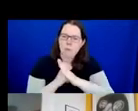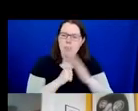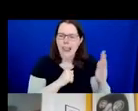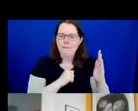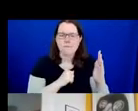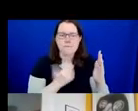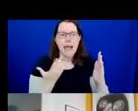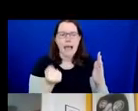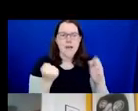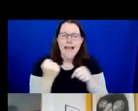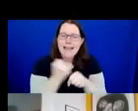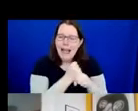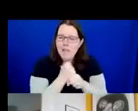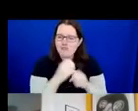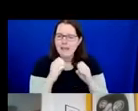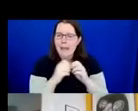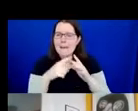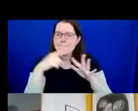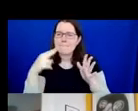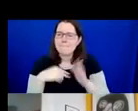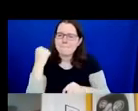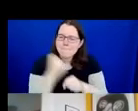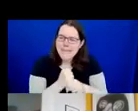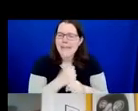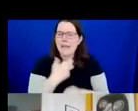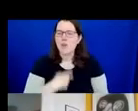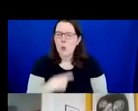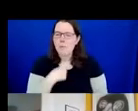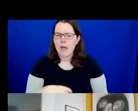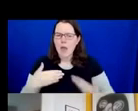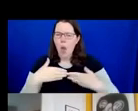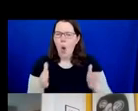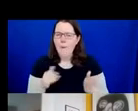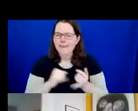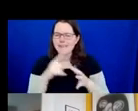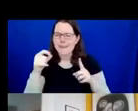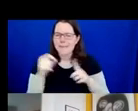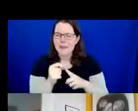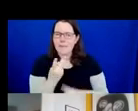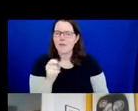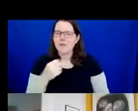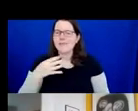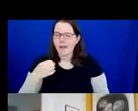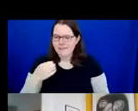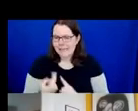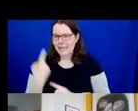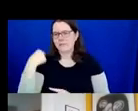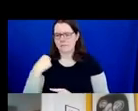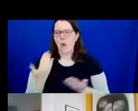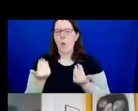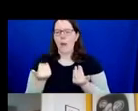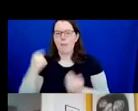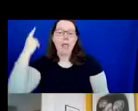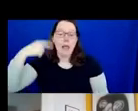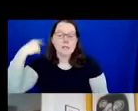a gallery called Being Human that opened September 2019 at the Welcome Collection in London. And the image on the